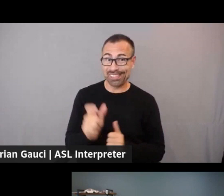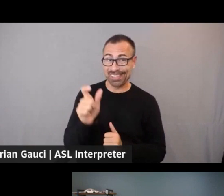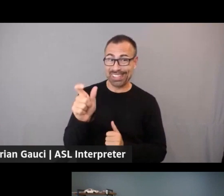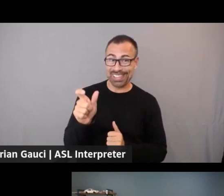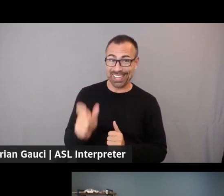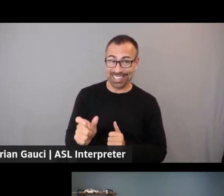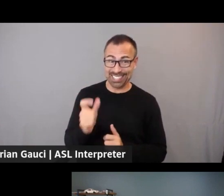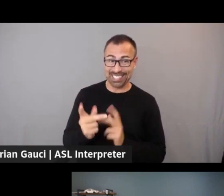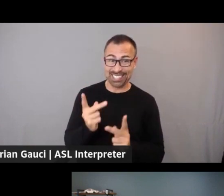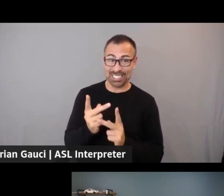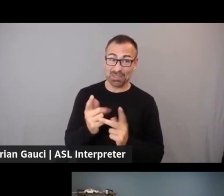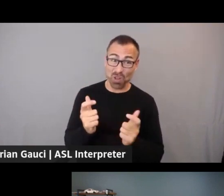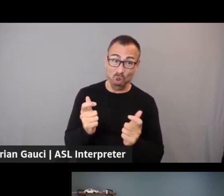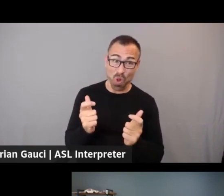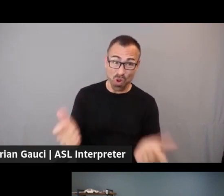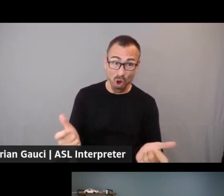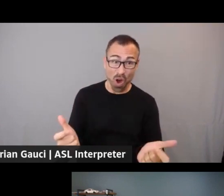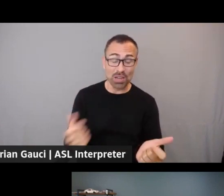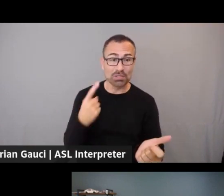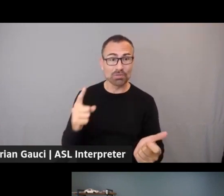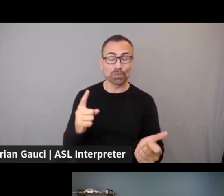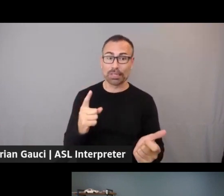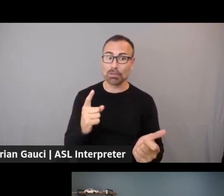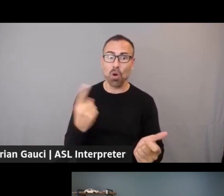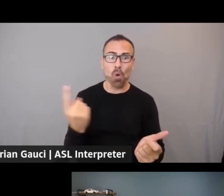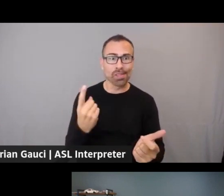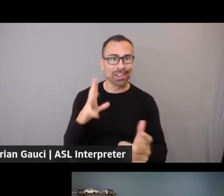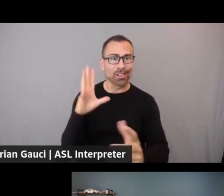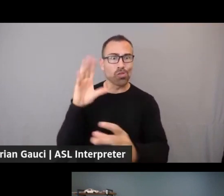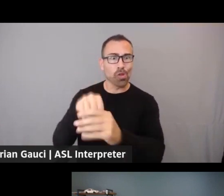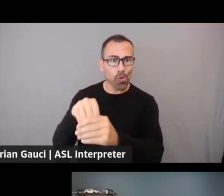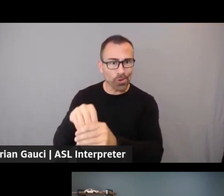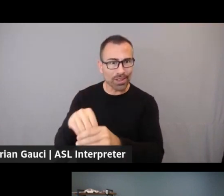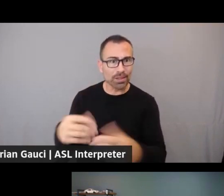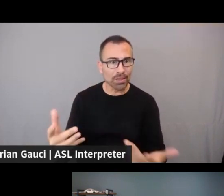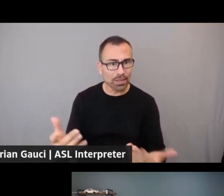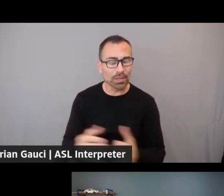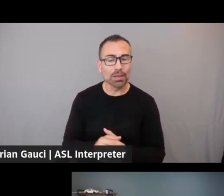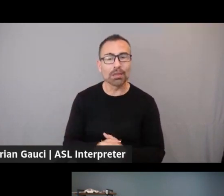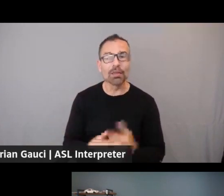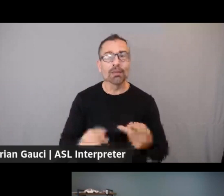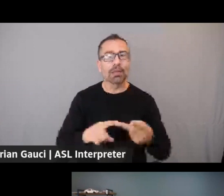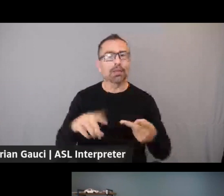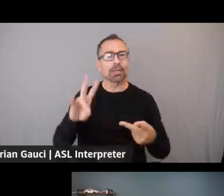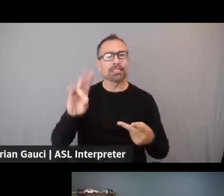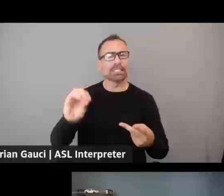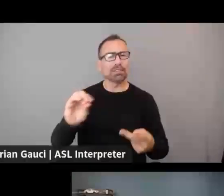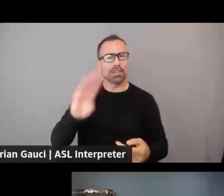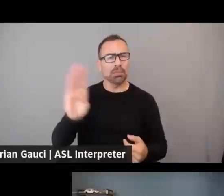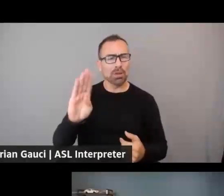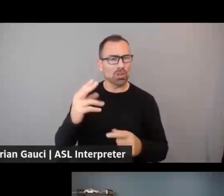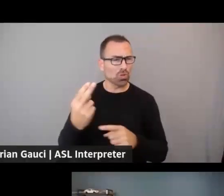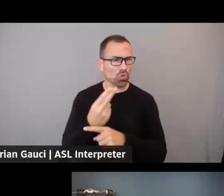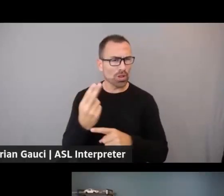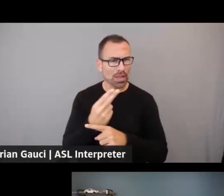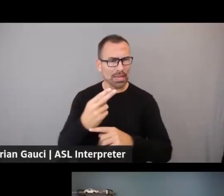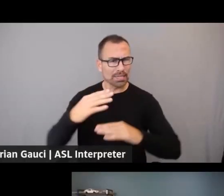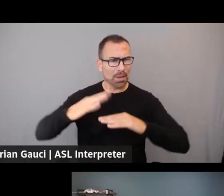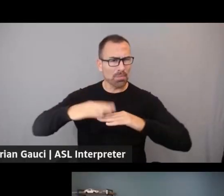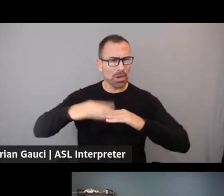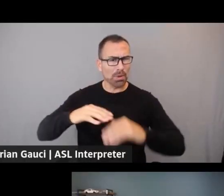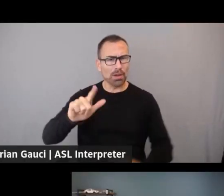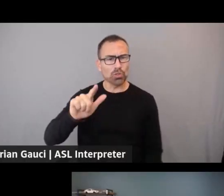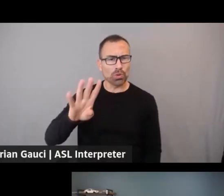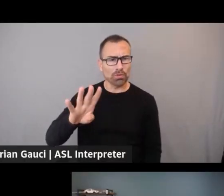to just load this 70 billion parameter model. The 7 billion parameter model, we utilize a minimum of a 24